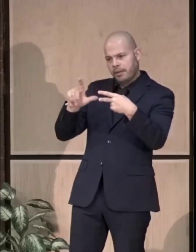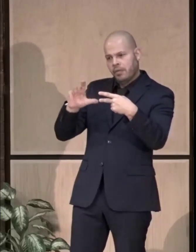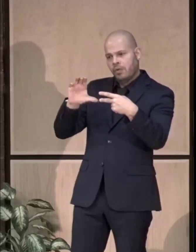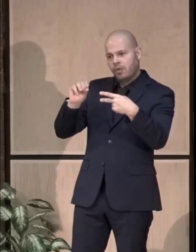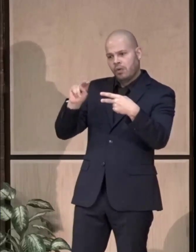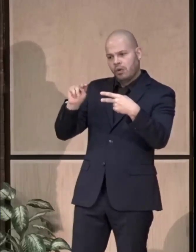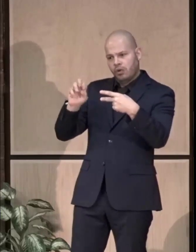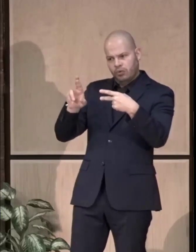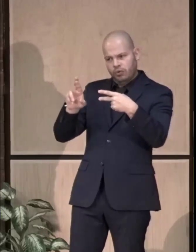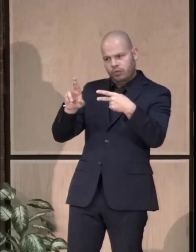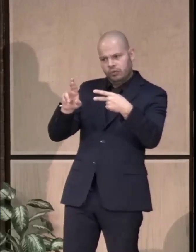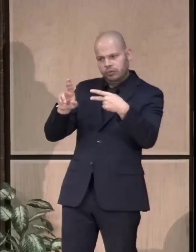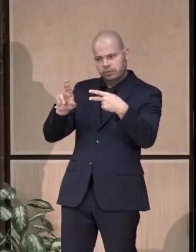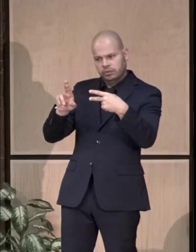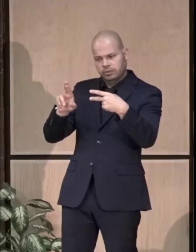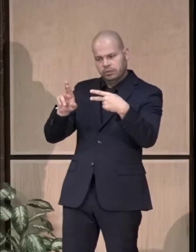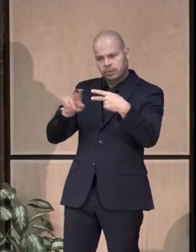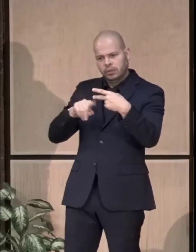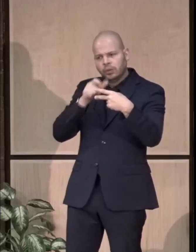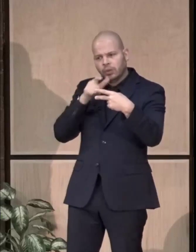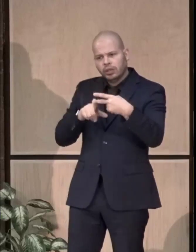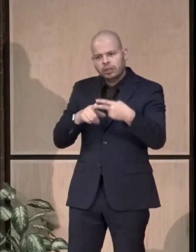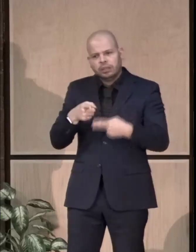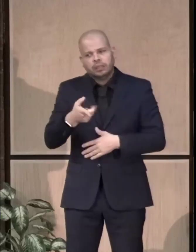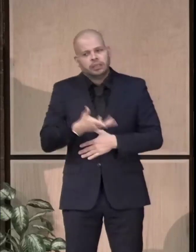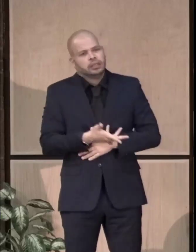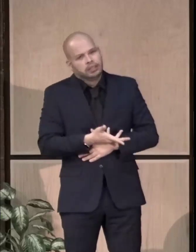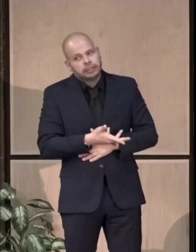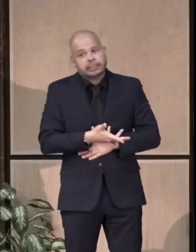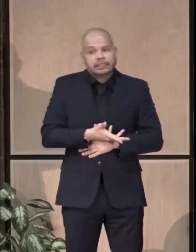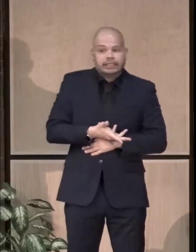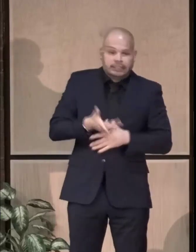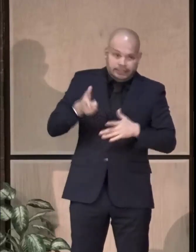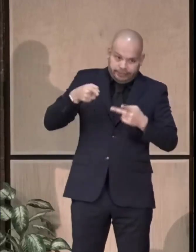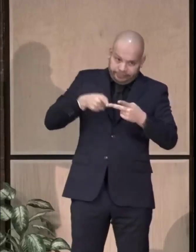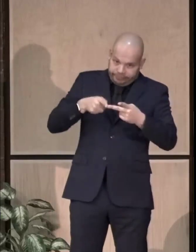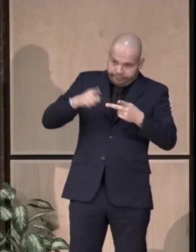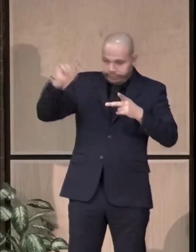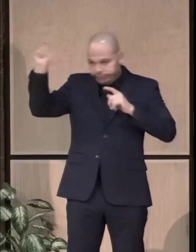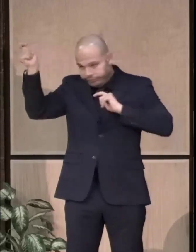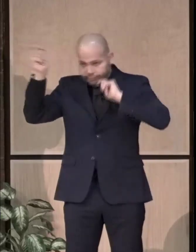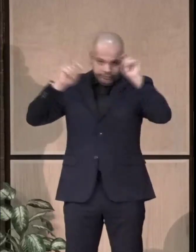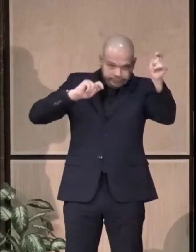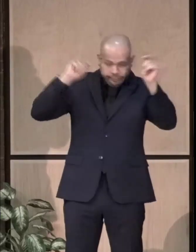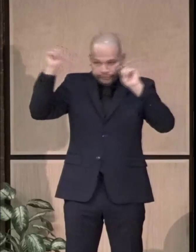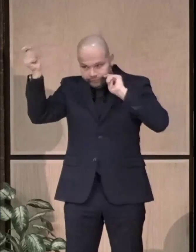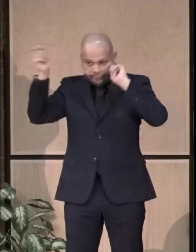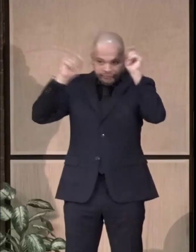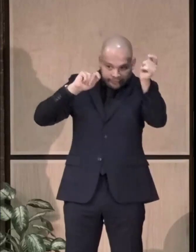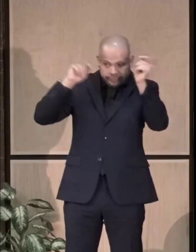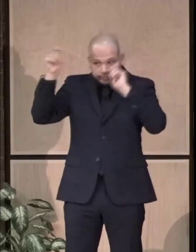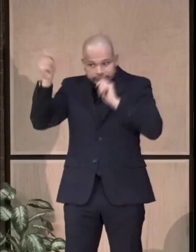He plays, he has many hats that he wears, but he is in the battalion